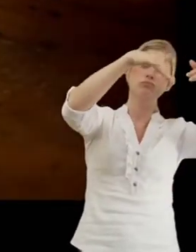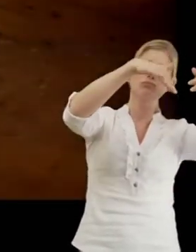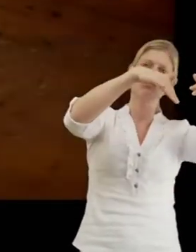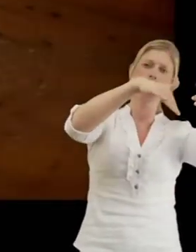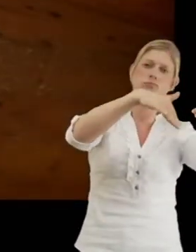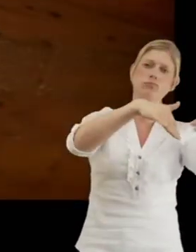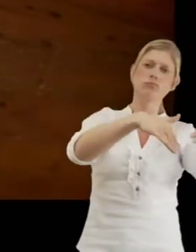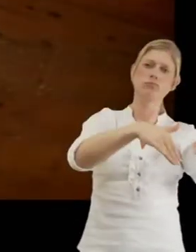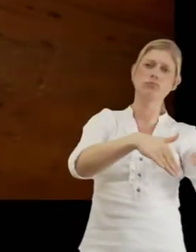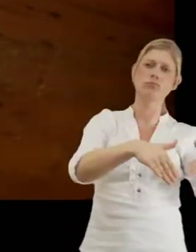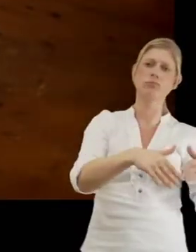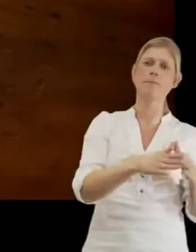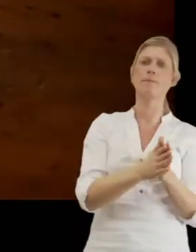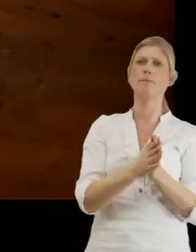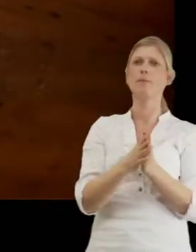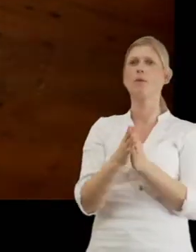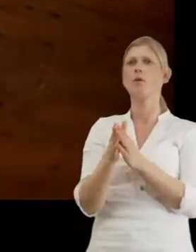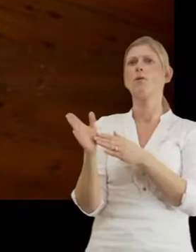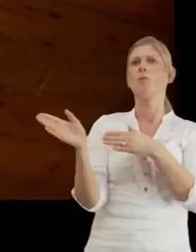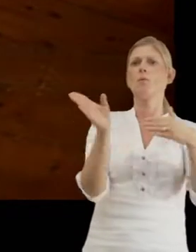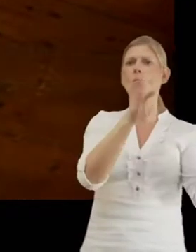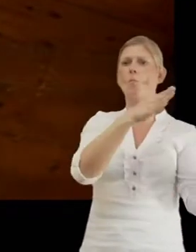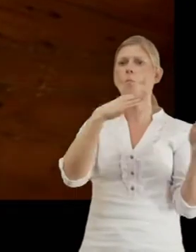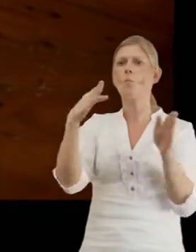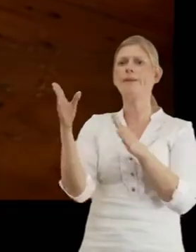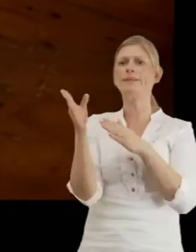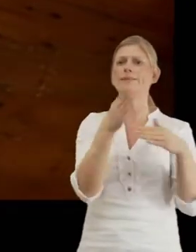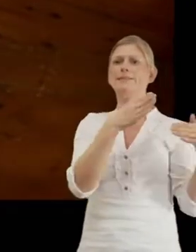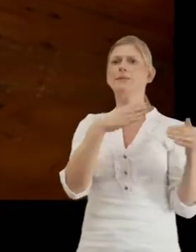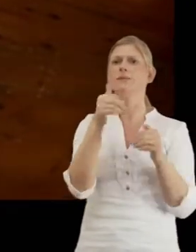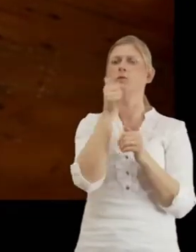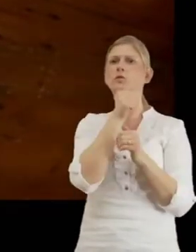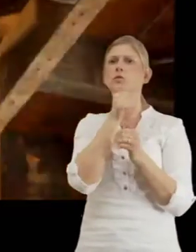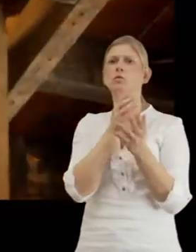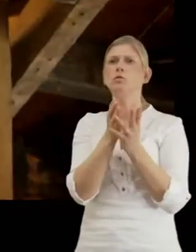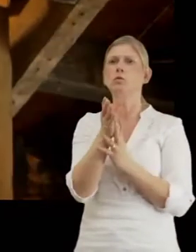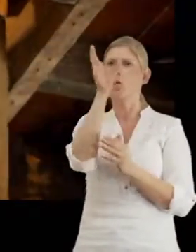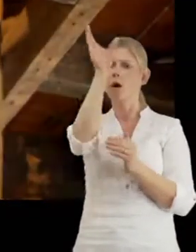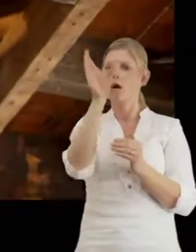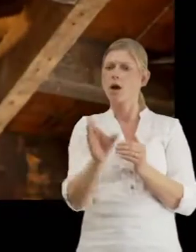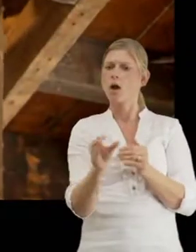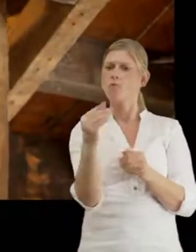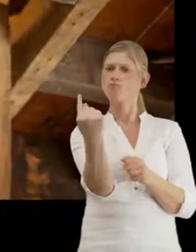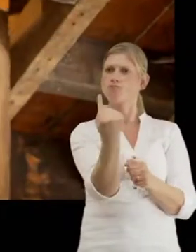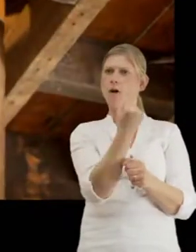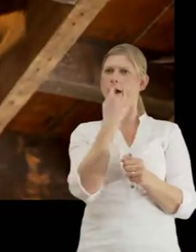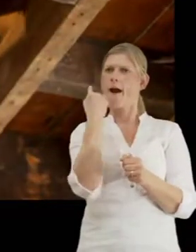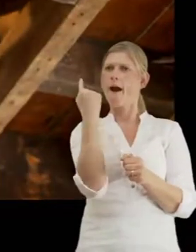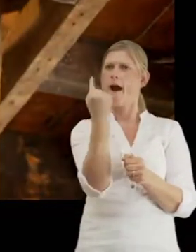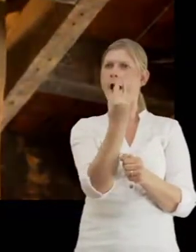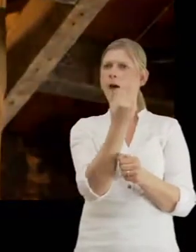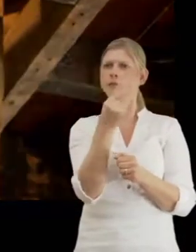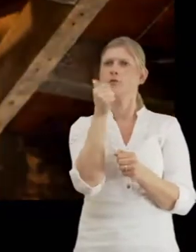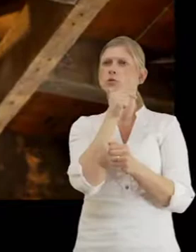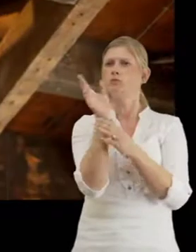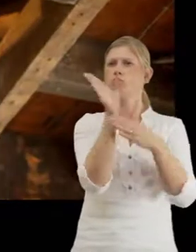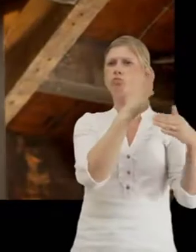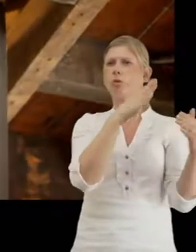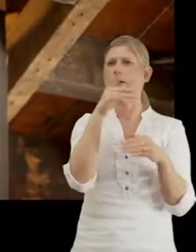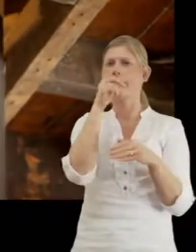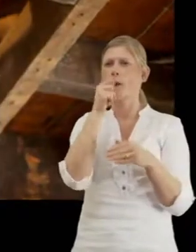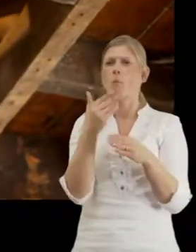mill. The energy of the wind is transferred via a rotating central column, which drives the